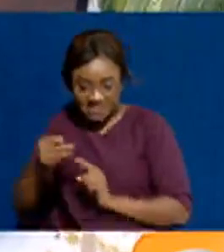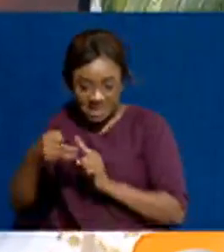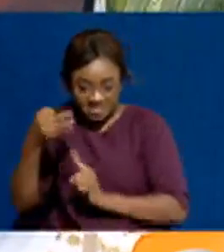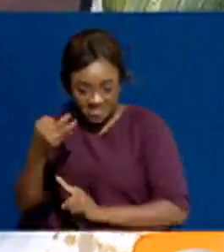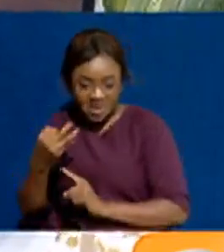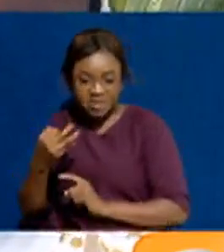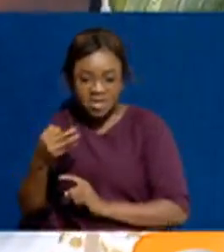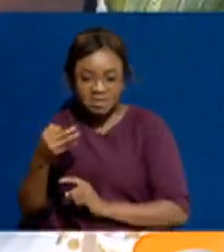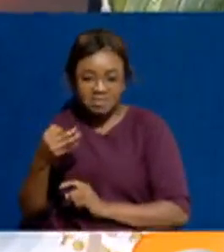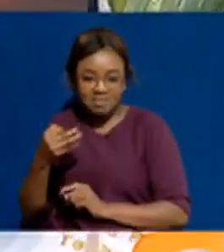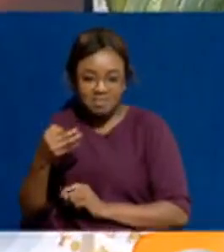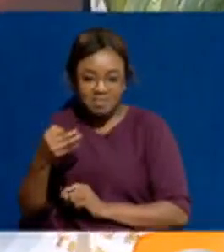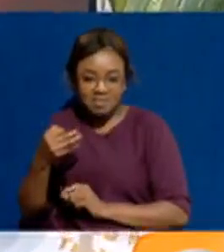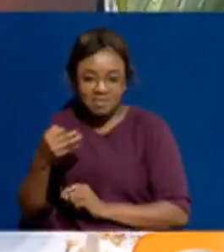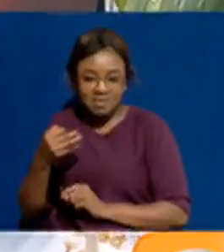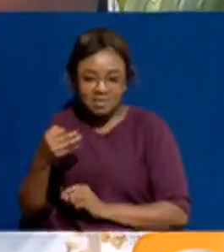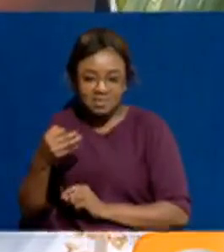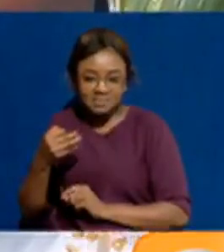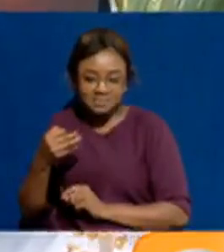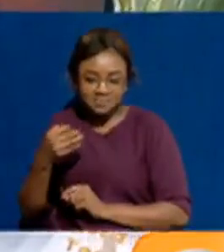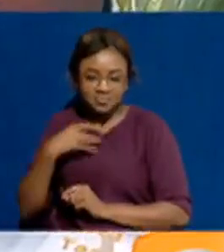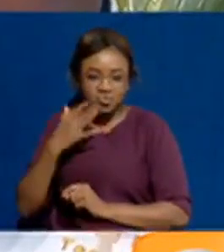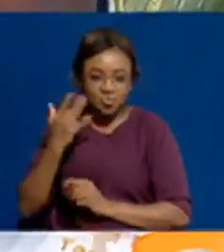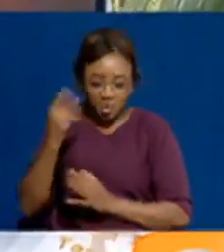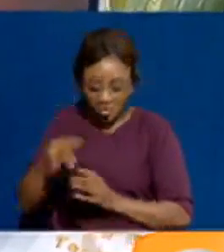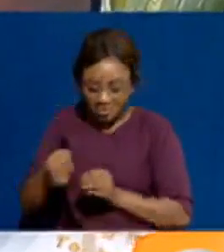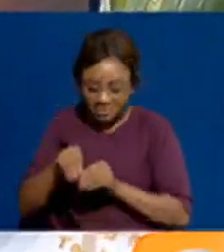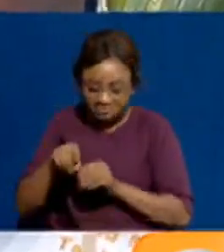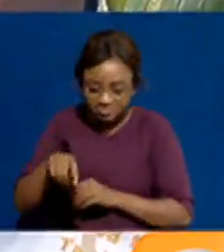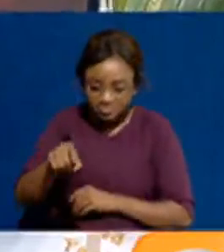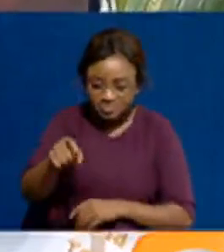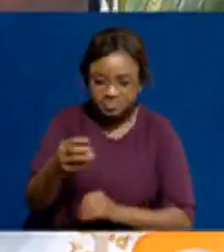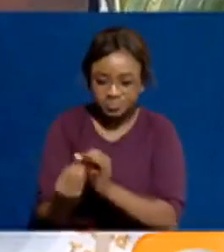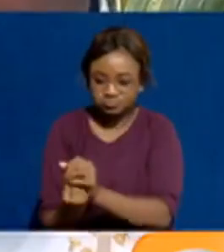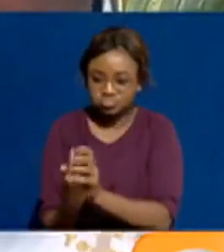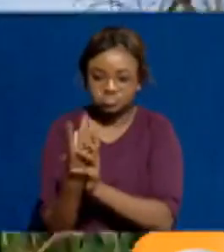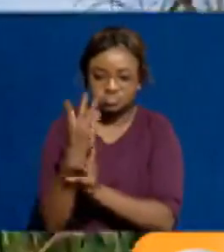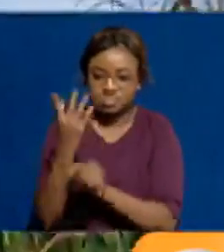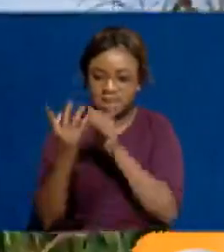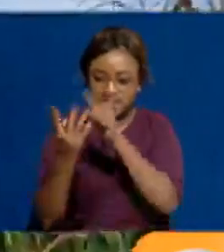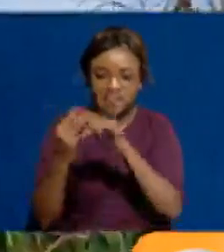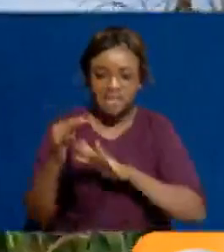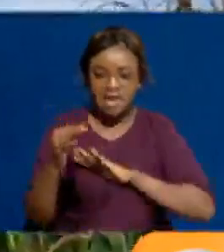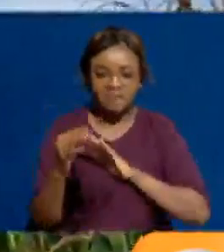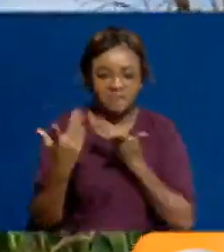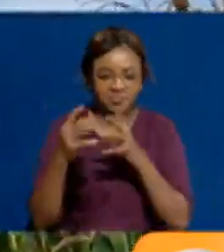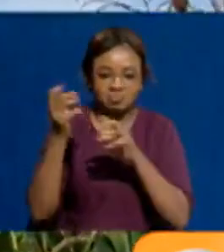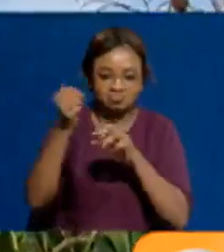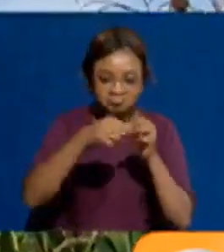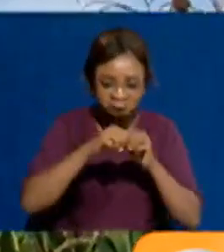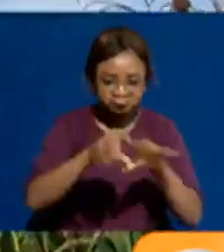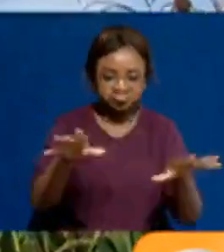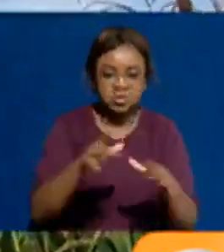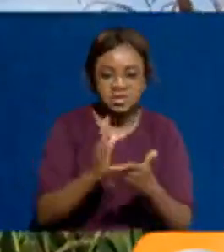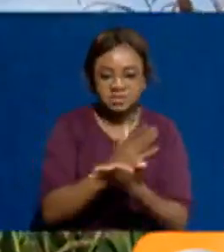we are targeting on the production of the parents that are not supposed to produce the pollen grains on the